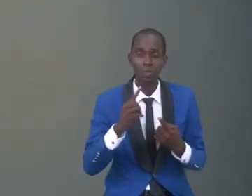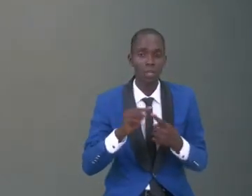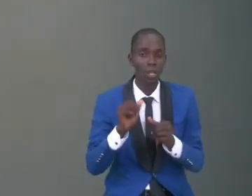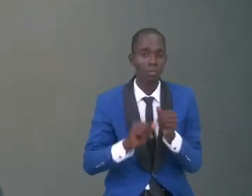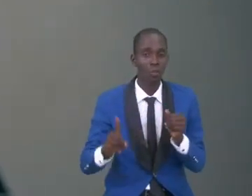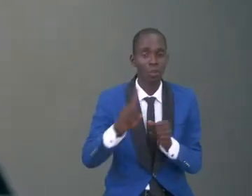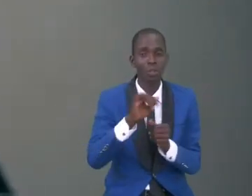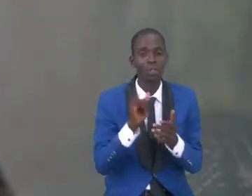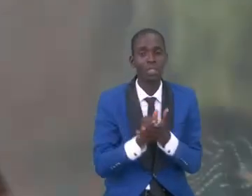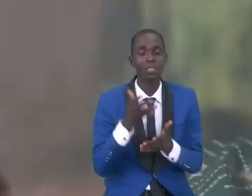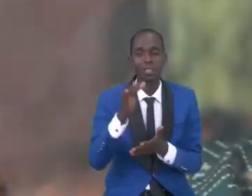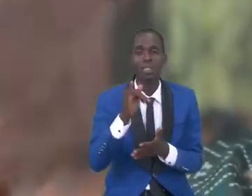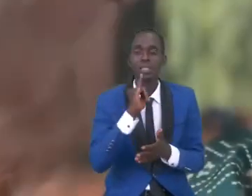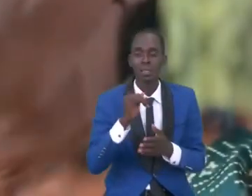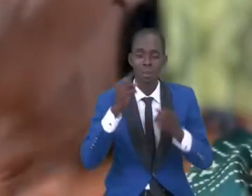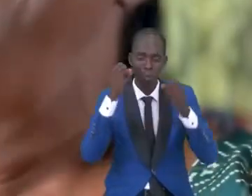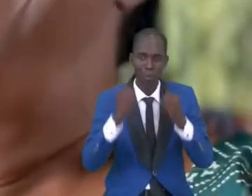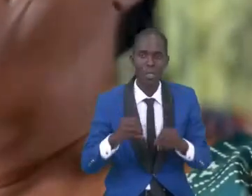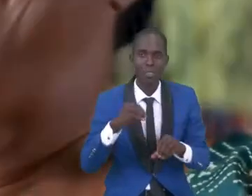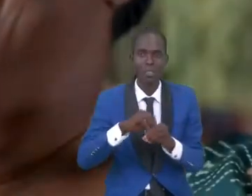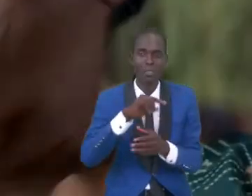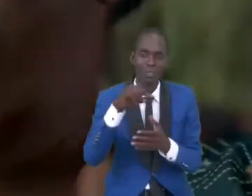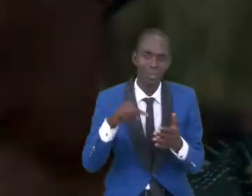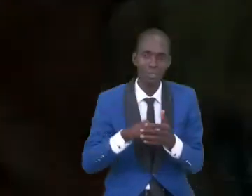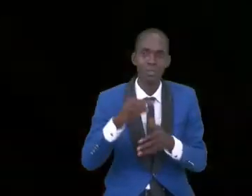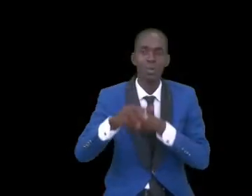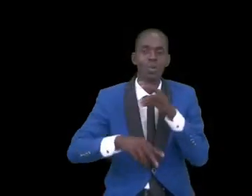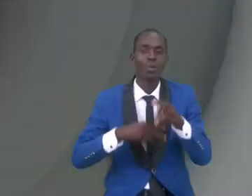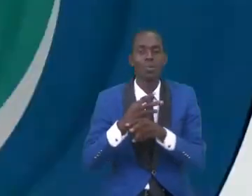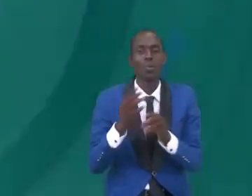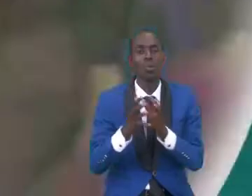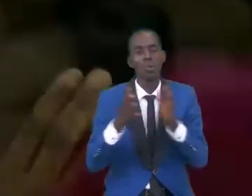in this global crusade.